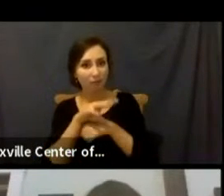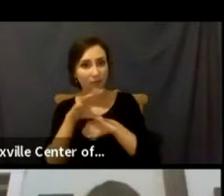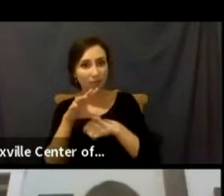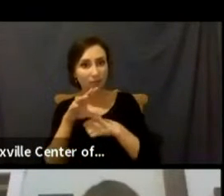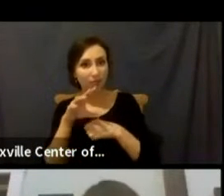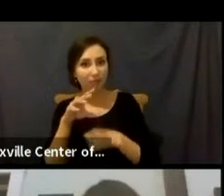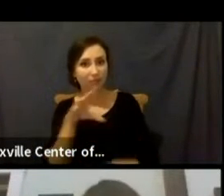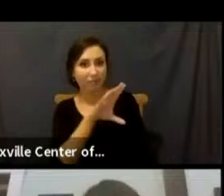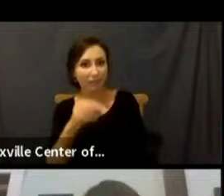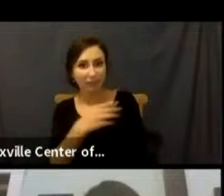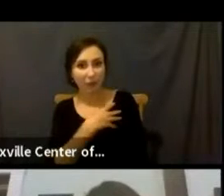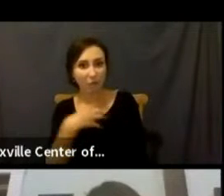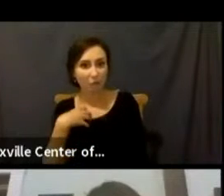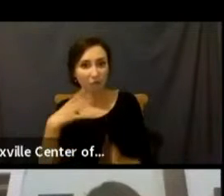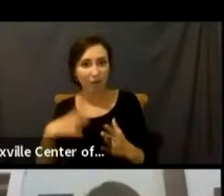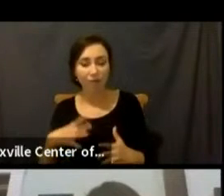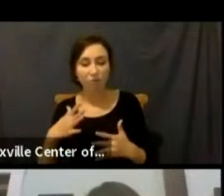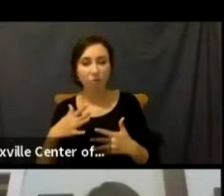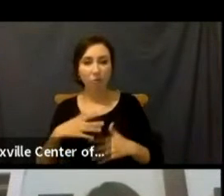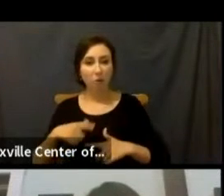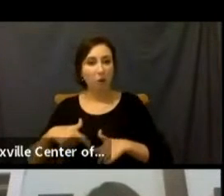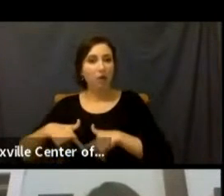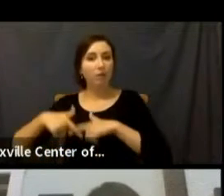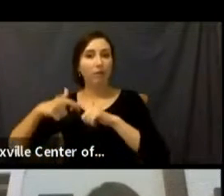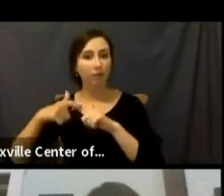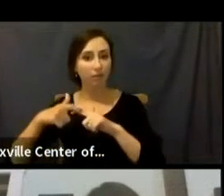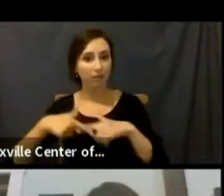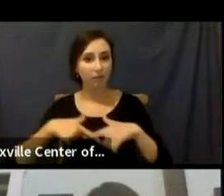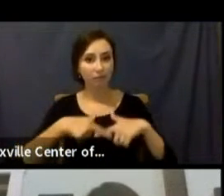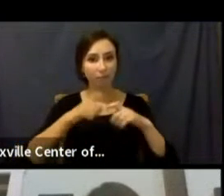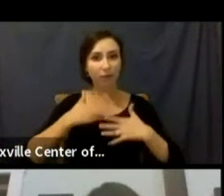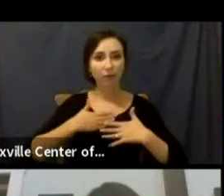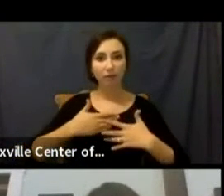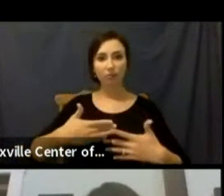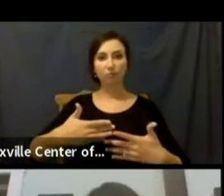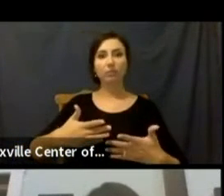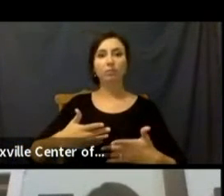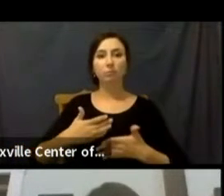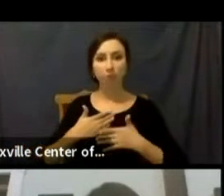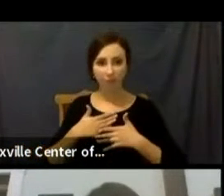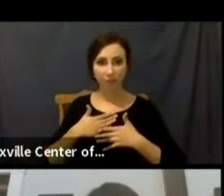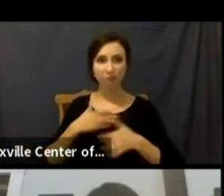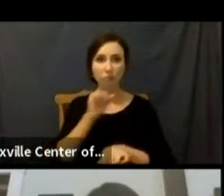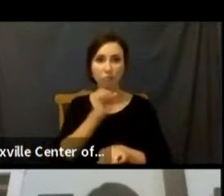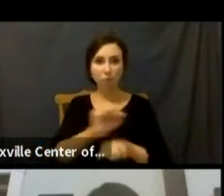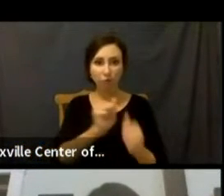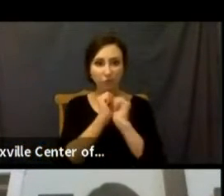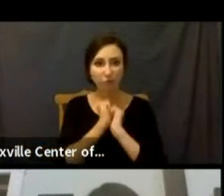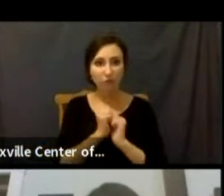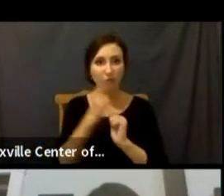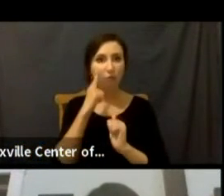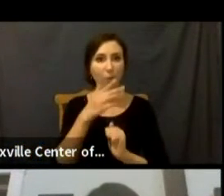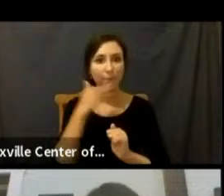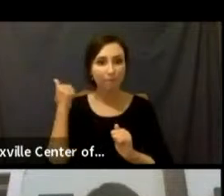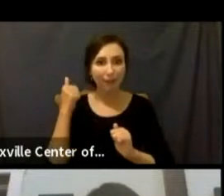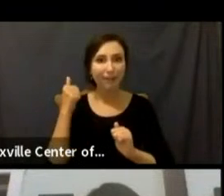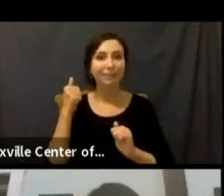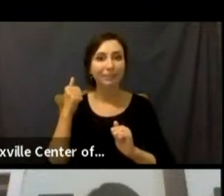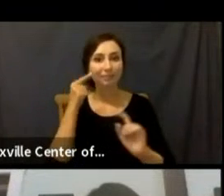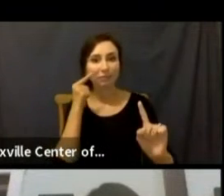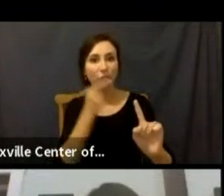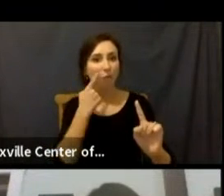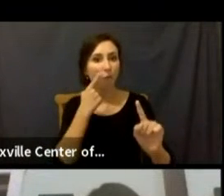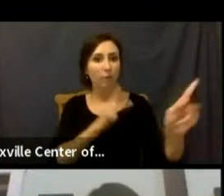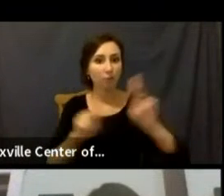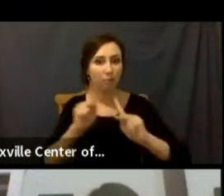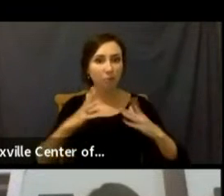take a breath. We take a breath. We're all in this working together for the betterment of our people, of our citizens. And I don't want